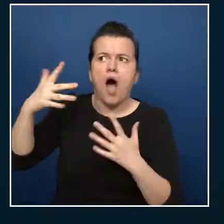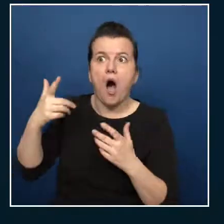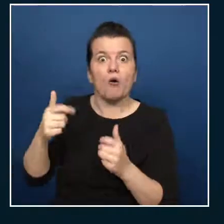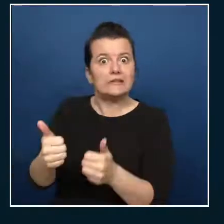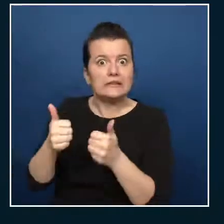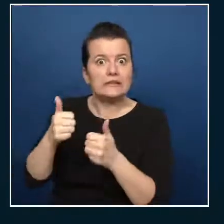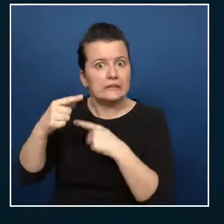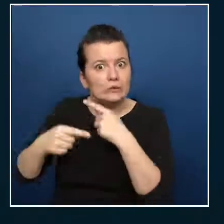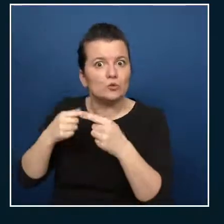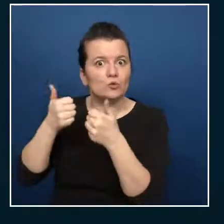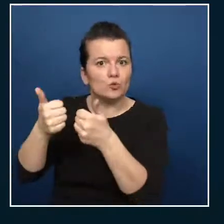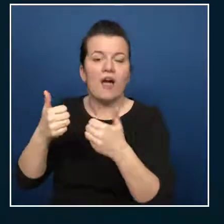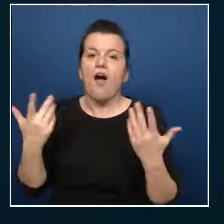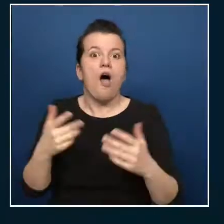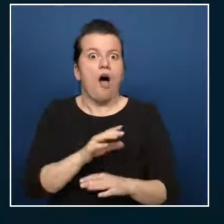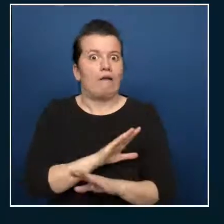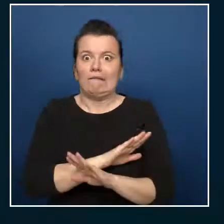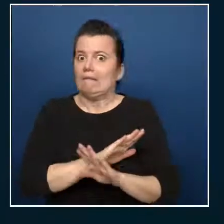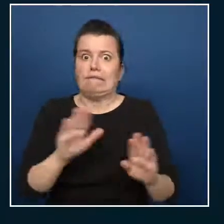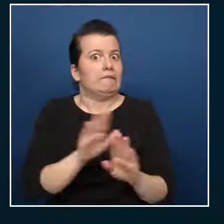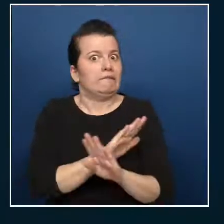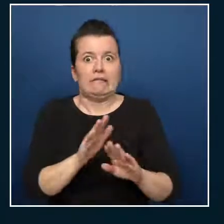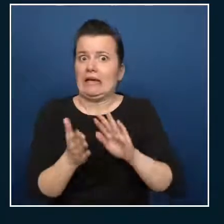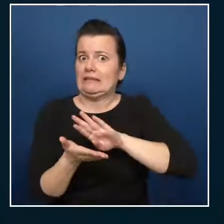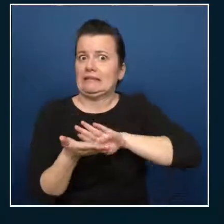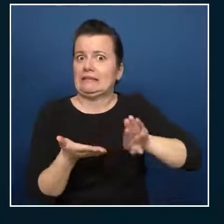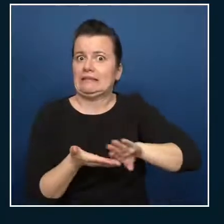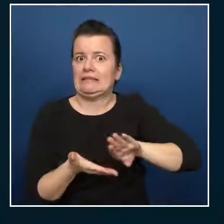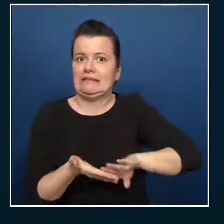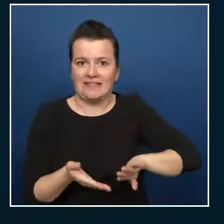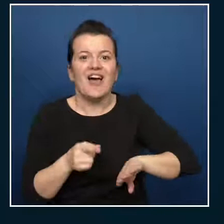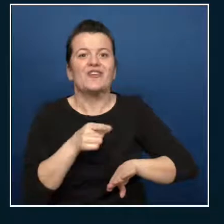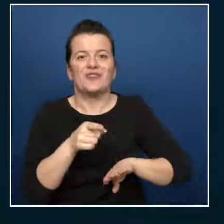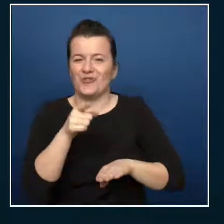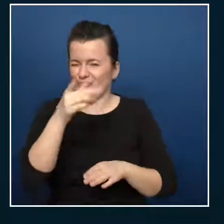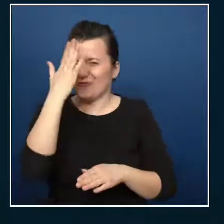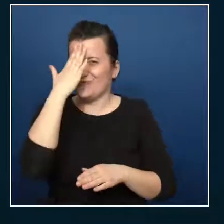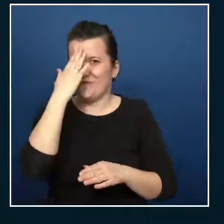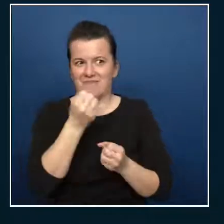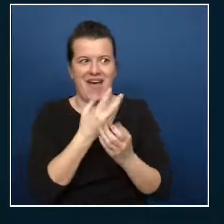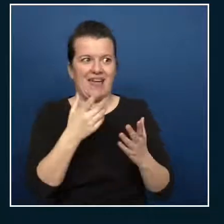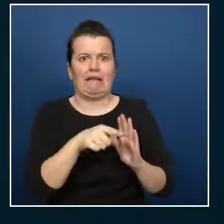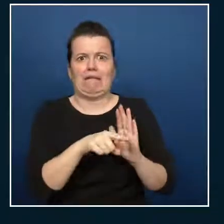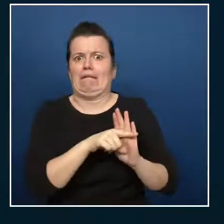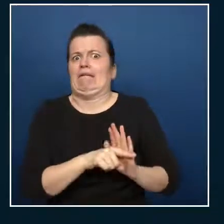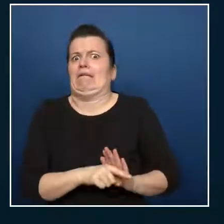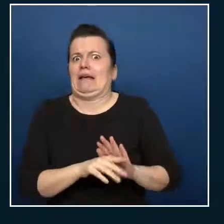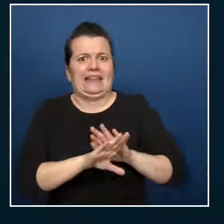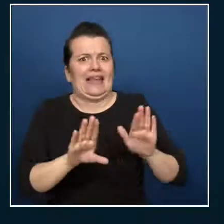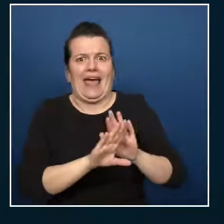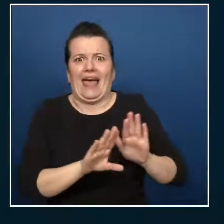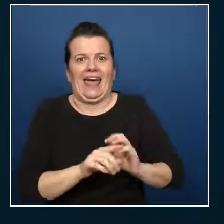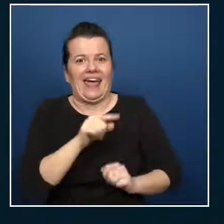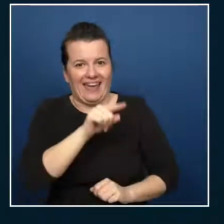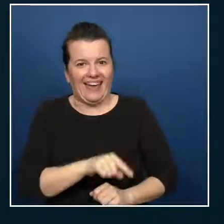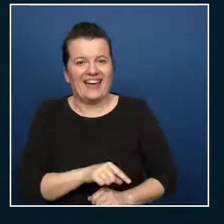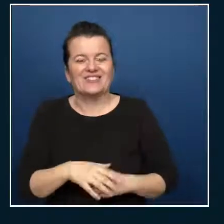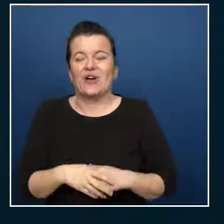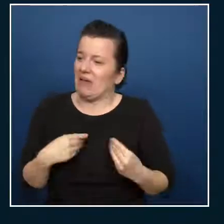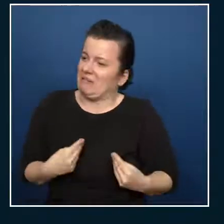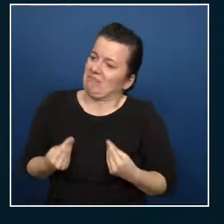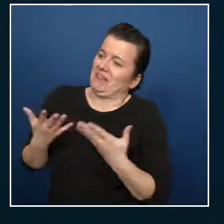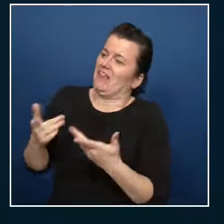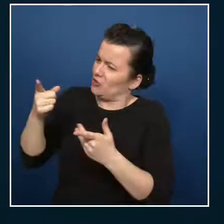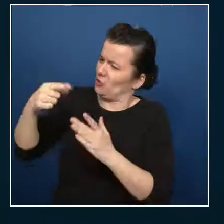what not to do. Probably a lot of stories there. So yes. Yeah, we want to give you all the time that you need.